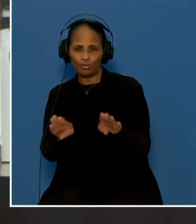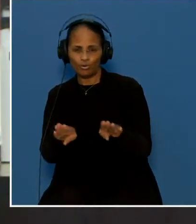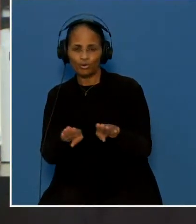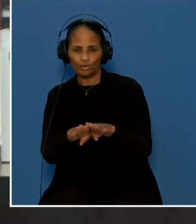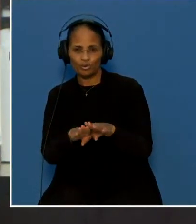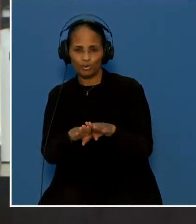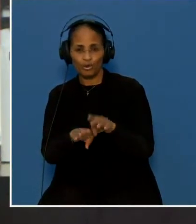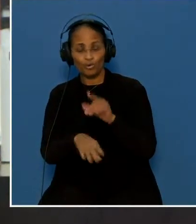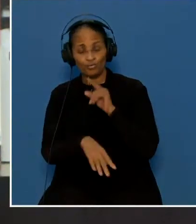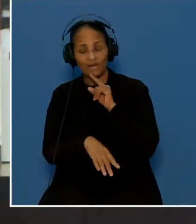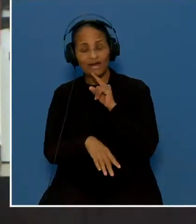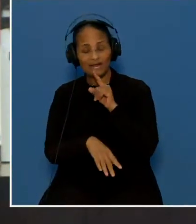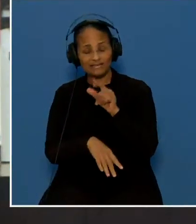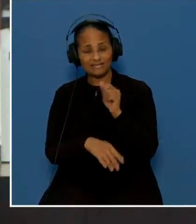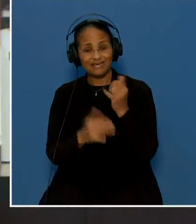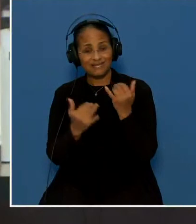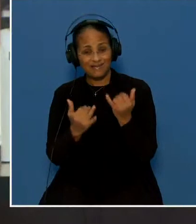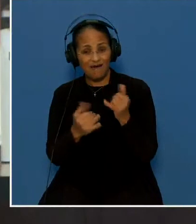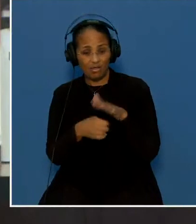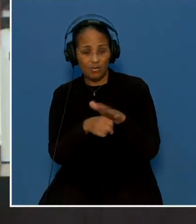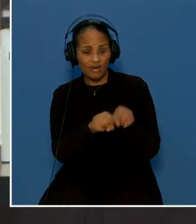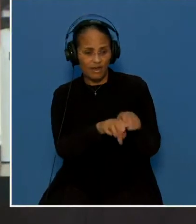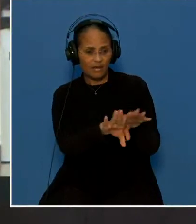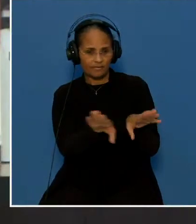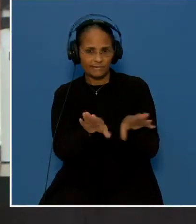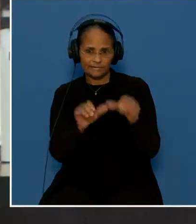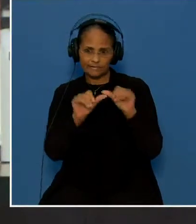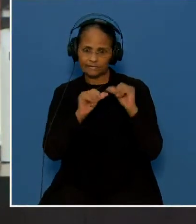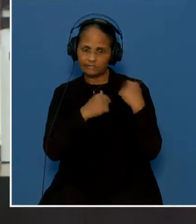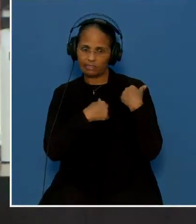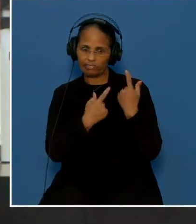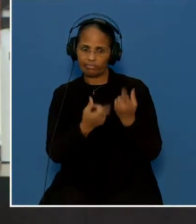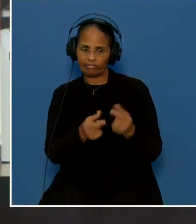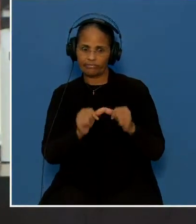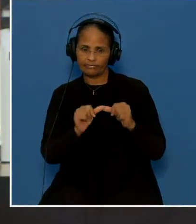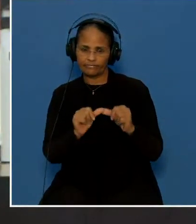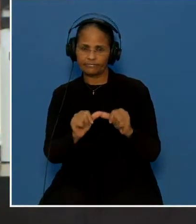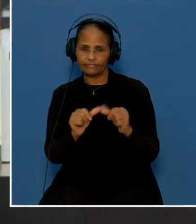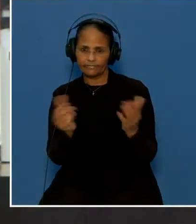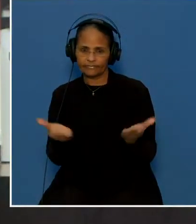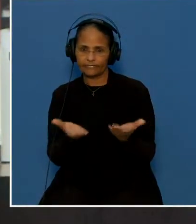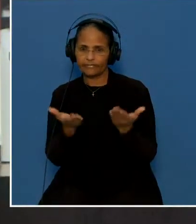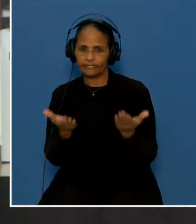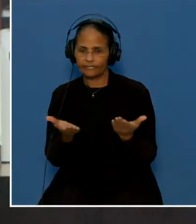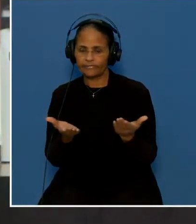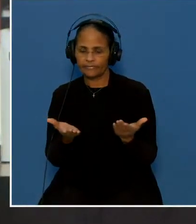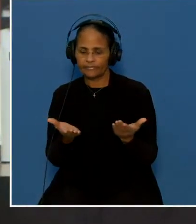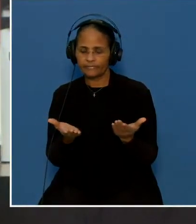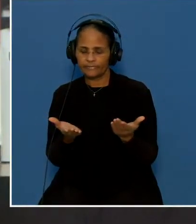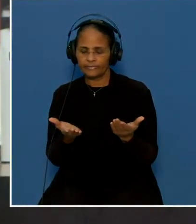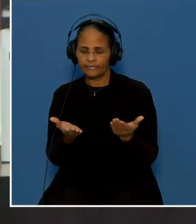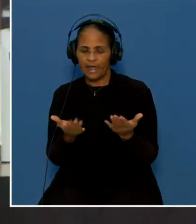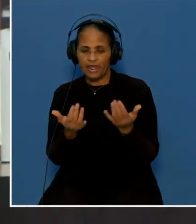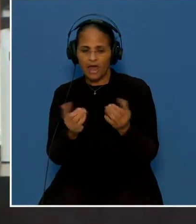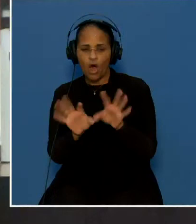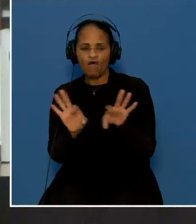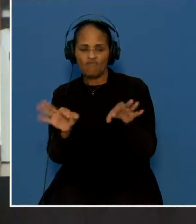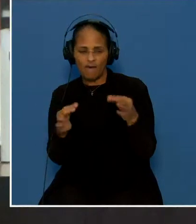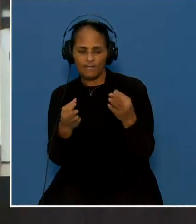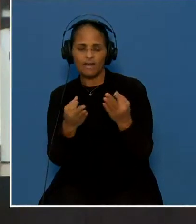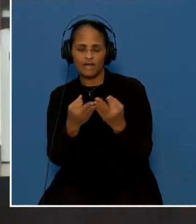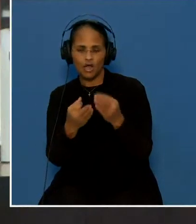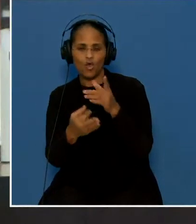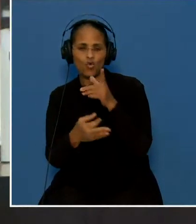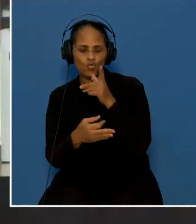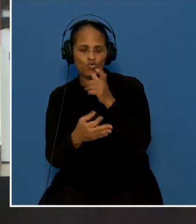The reality of it, everyone, is that the pandemic is still with us. And there was a family, as a result, who